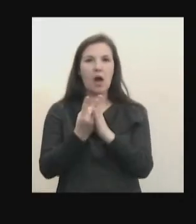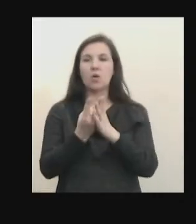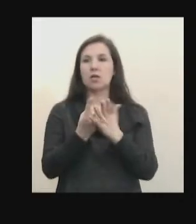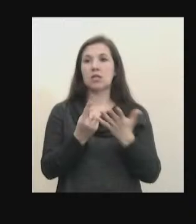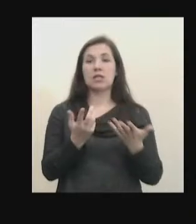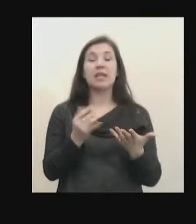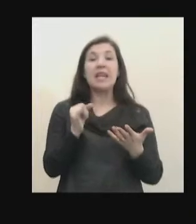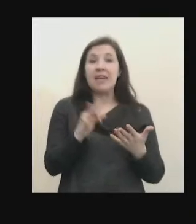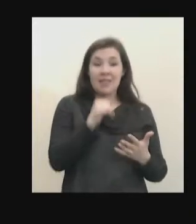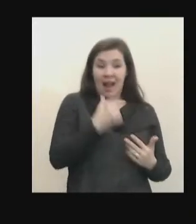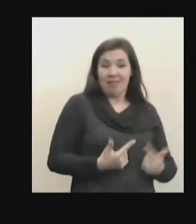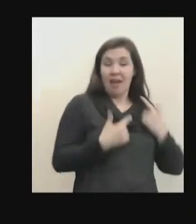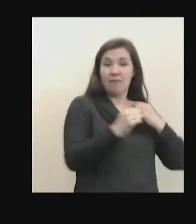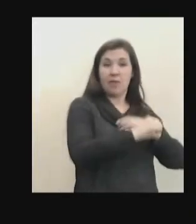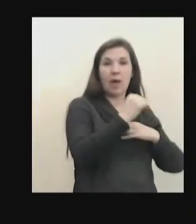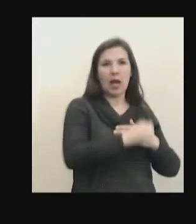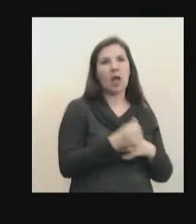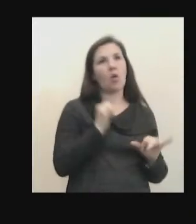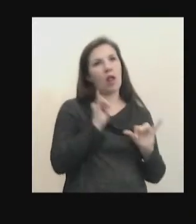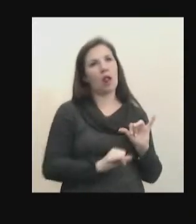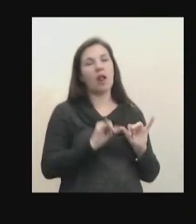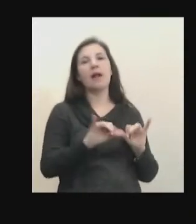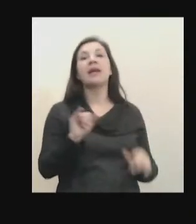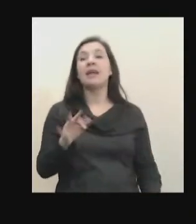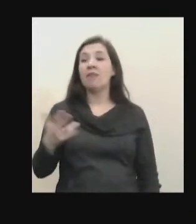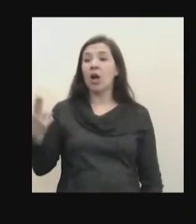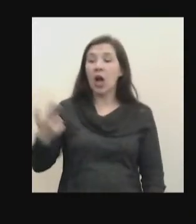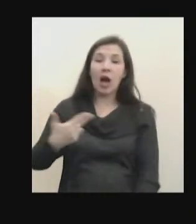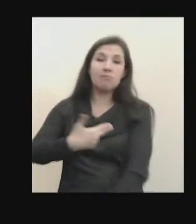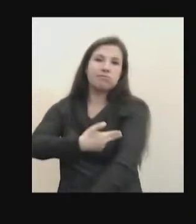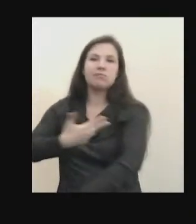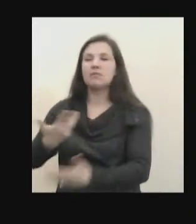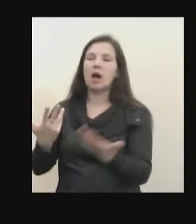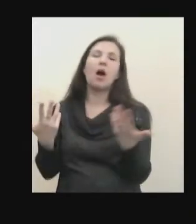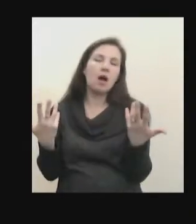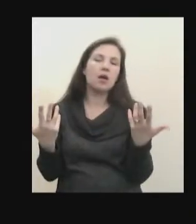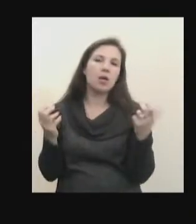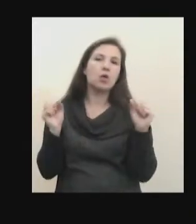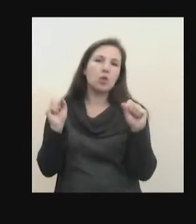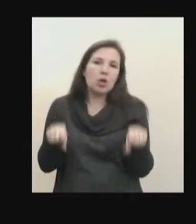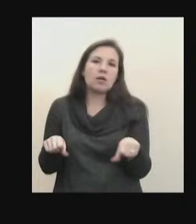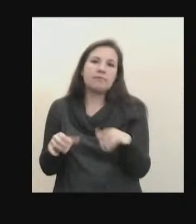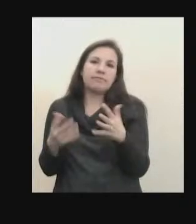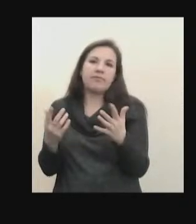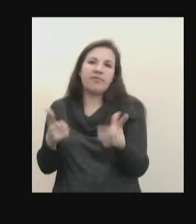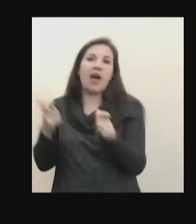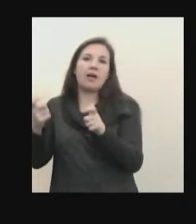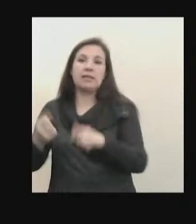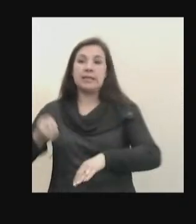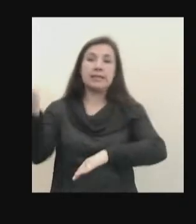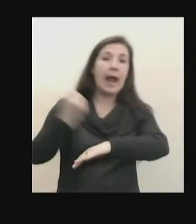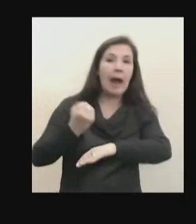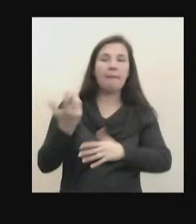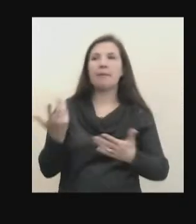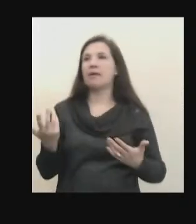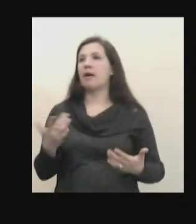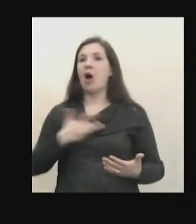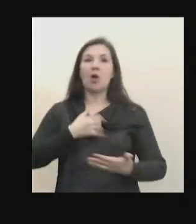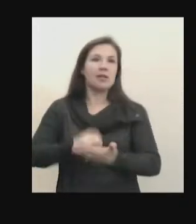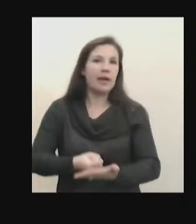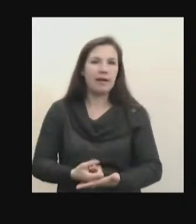life-threatening issue like a gunshot, a stabbing, a heart attack. If you